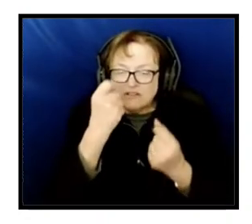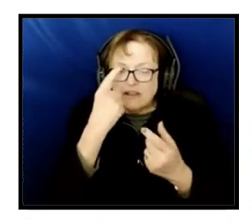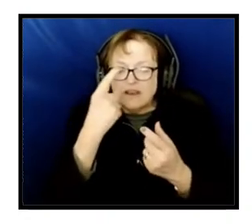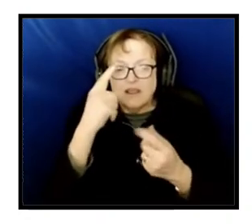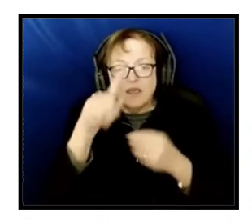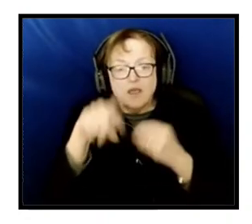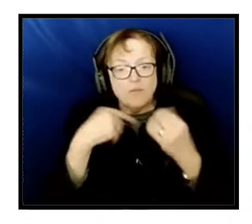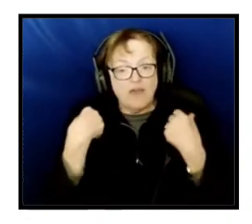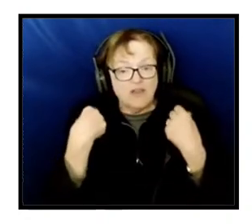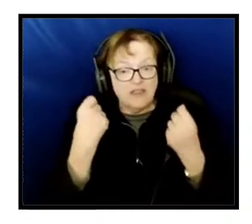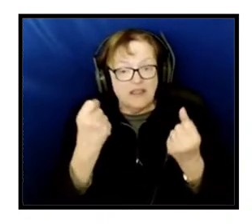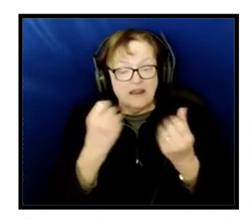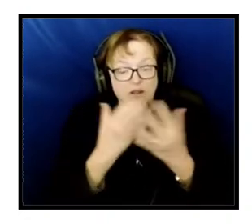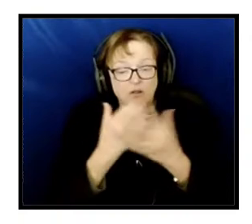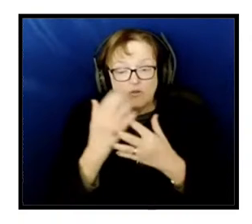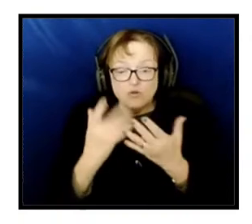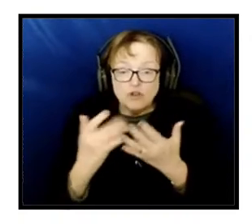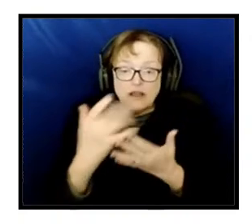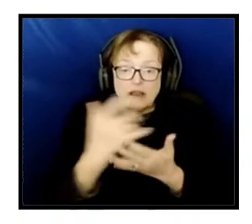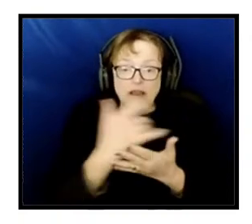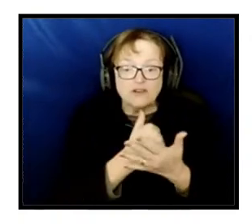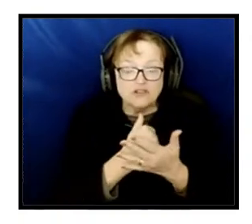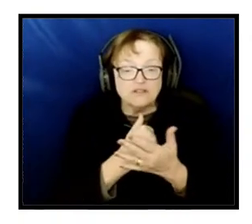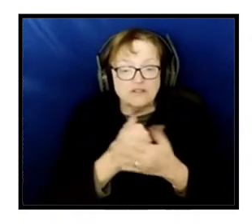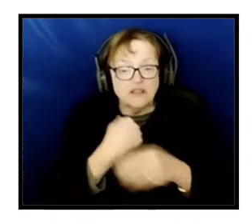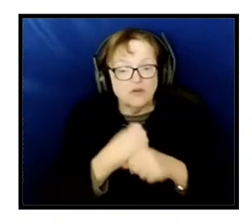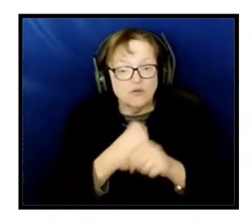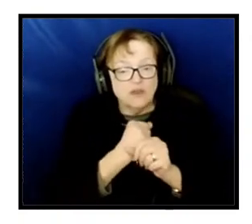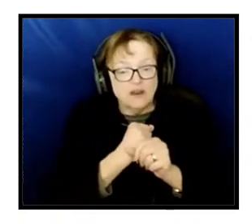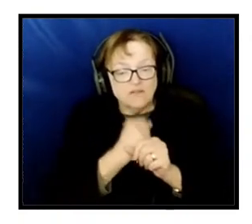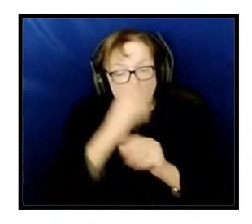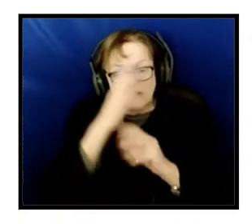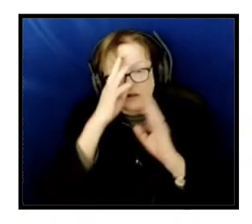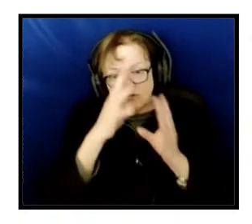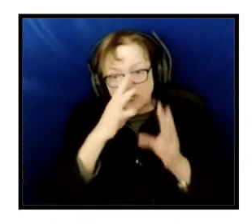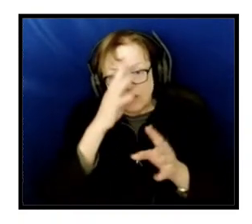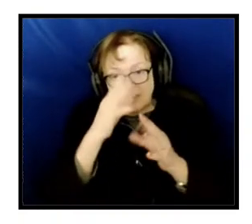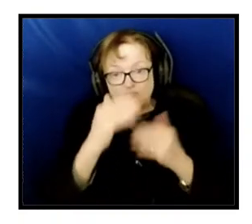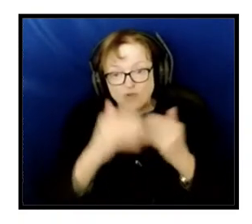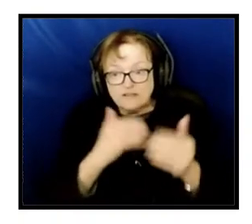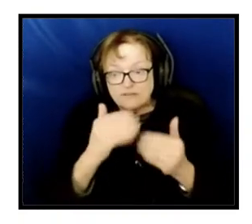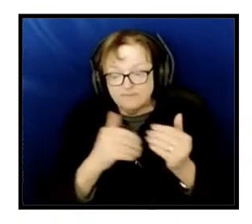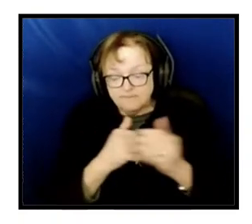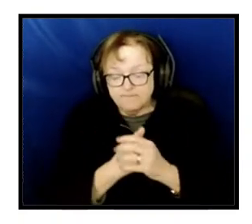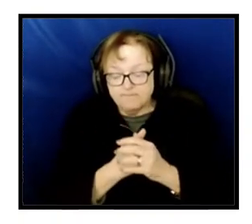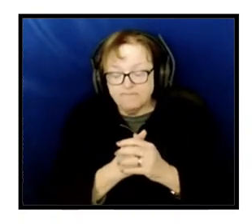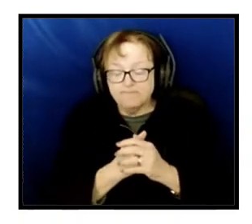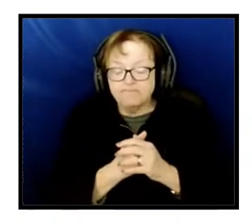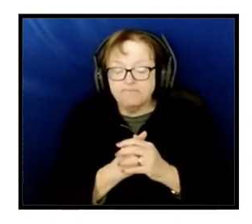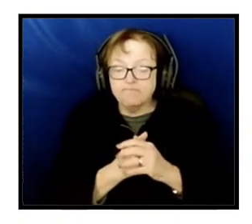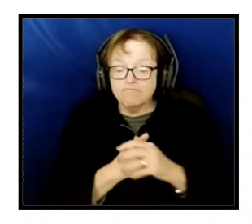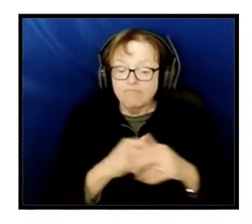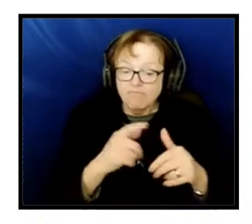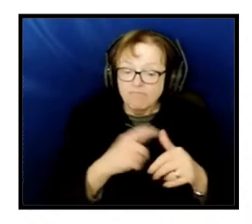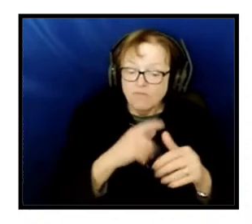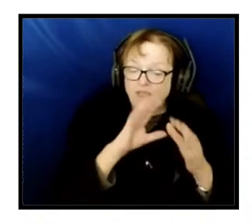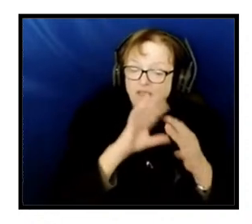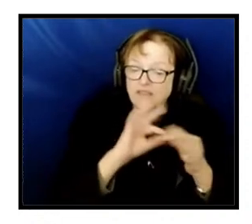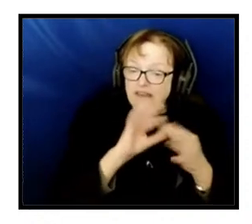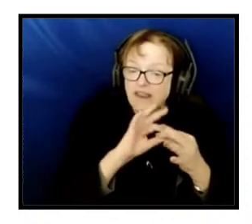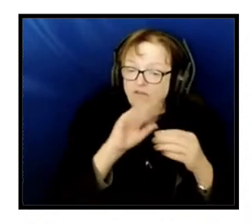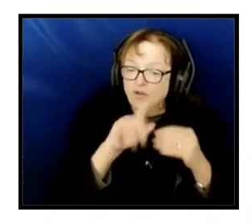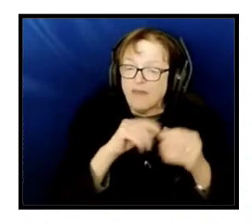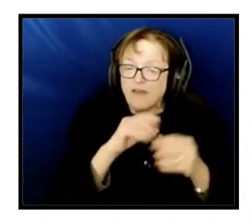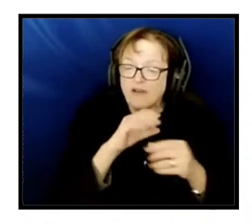the collective and creative processes. Pulling up the histories and personal narratives around care and